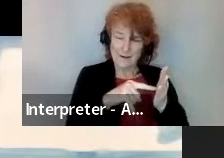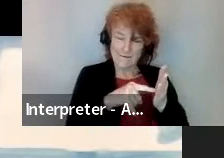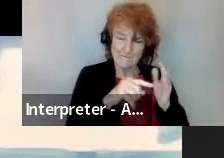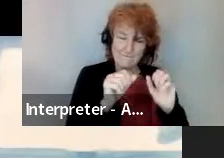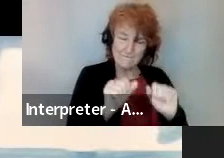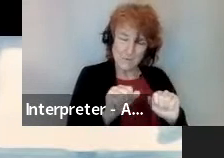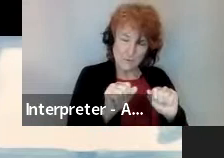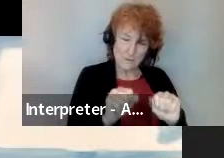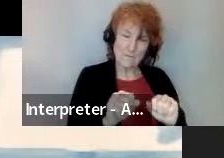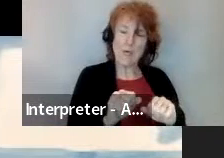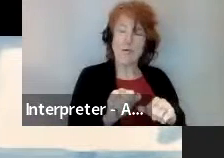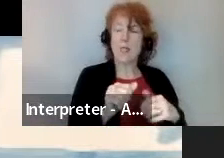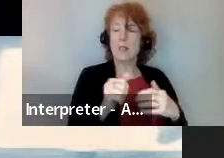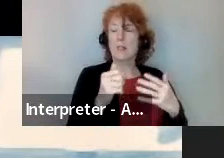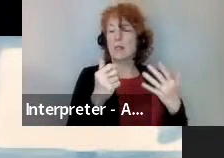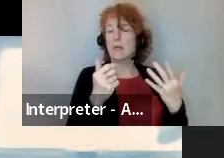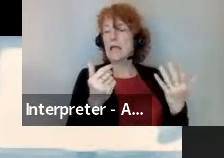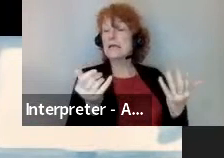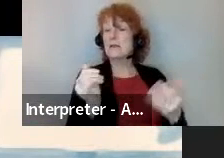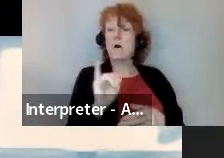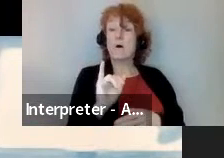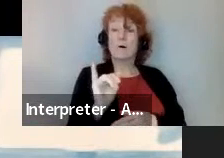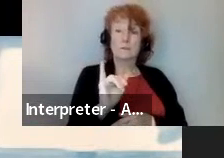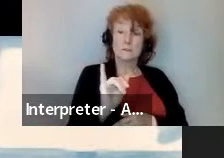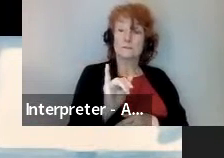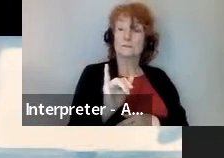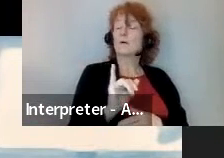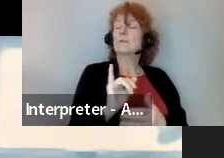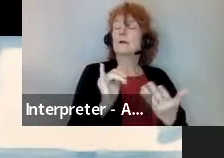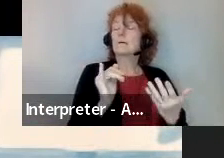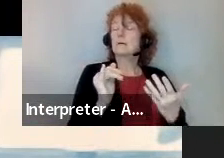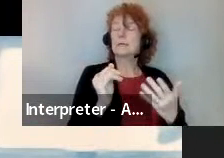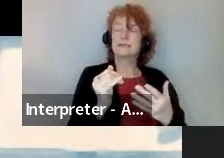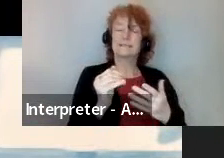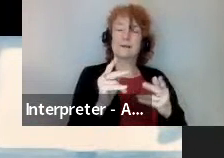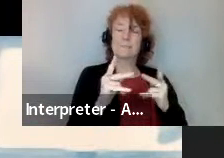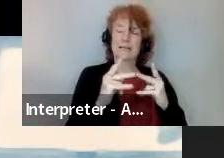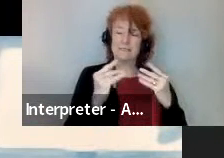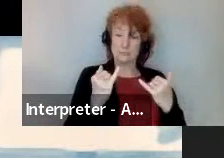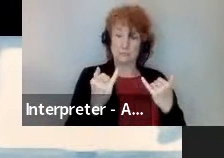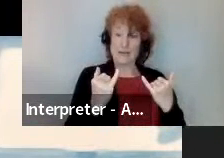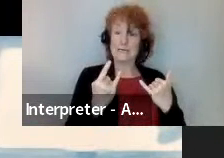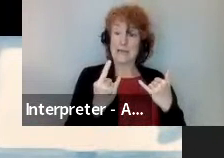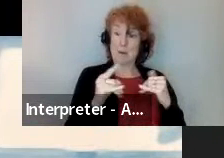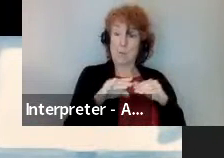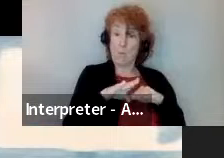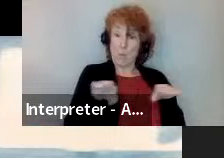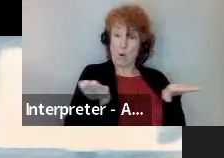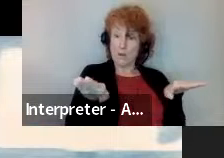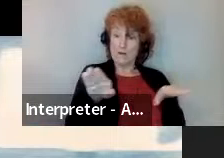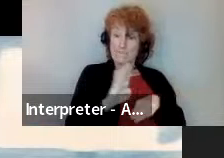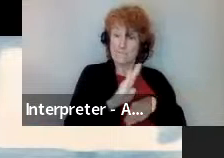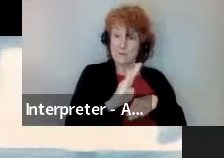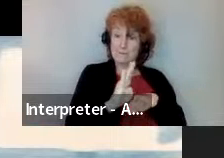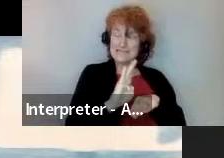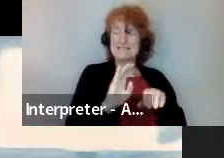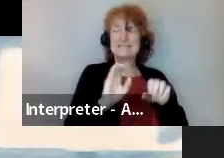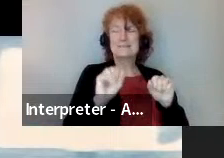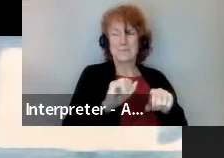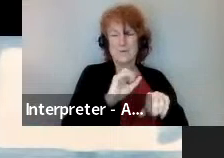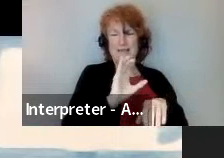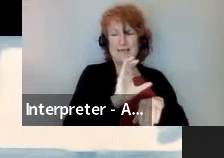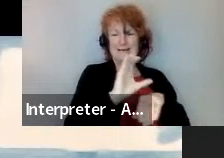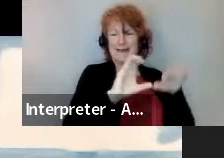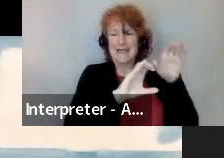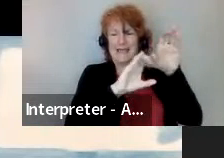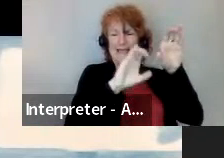occupied only by single-story commercial storefronts. This means that this proposal could realistically deliver urgently needed homes that are affordable to